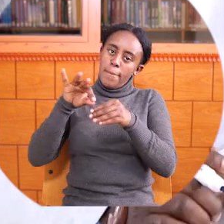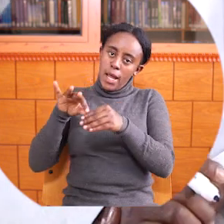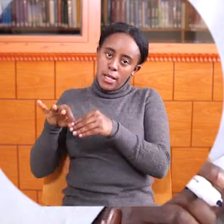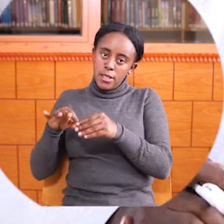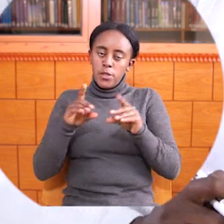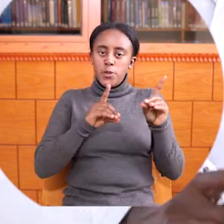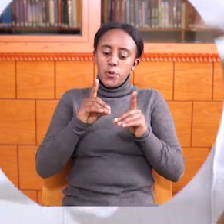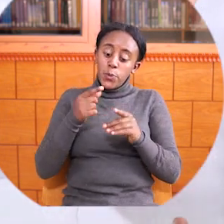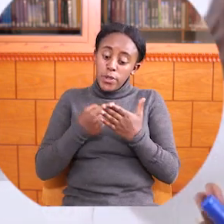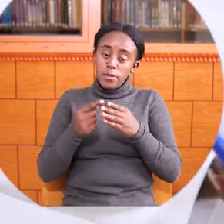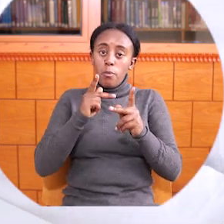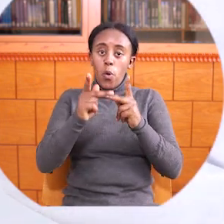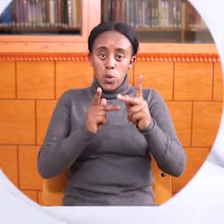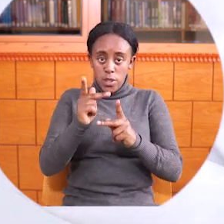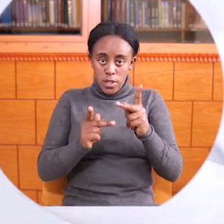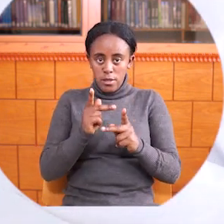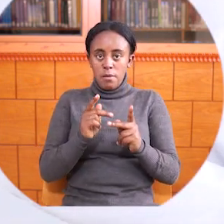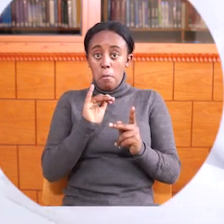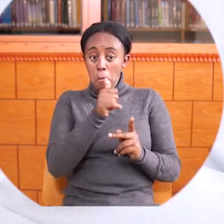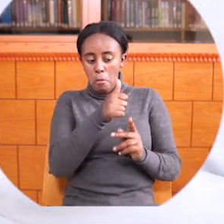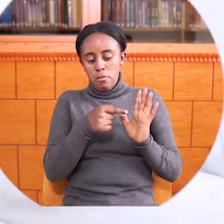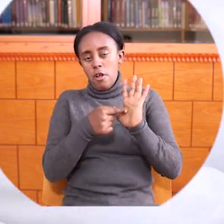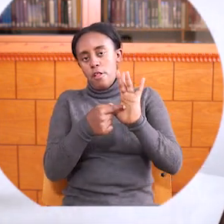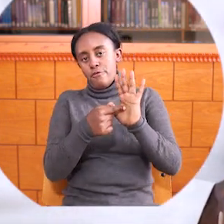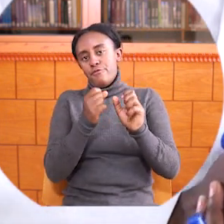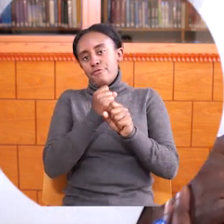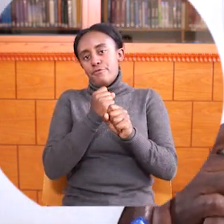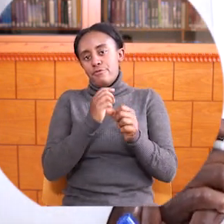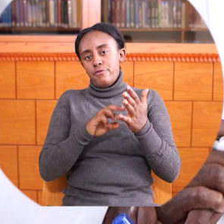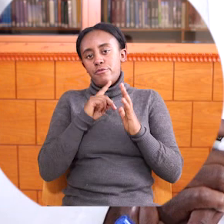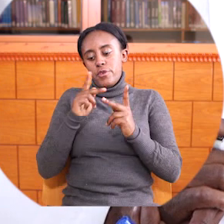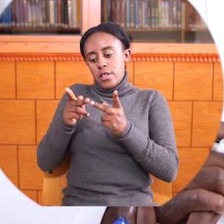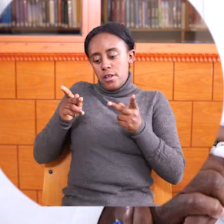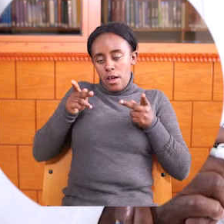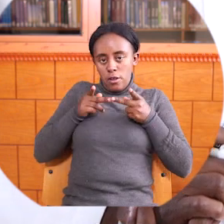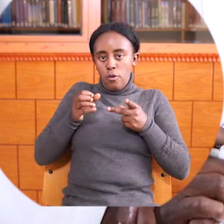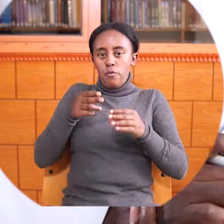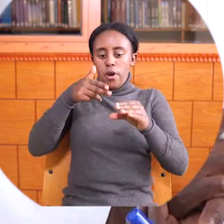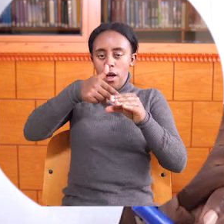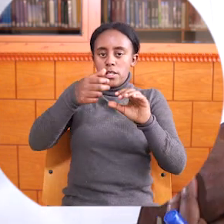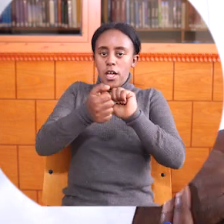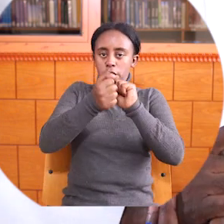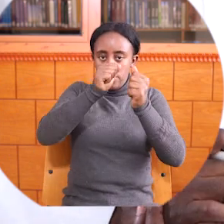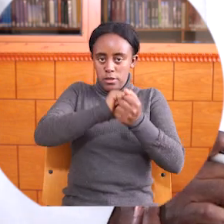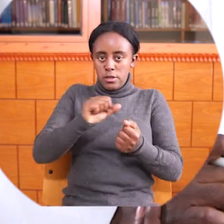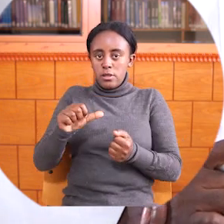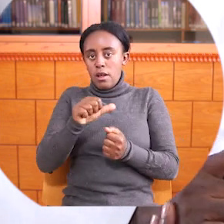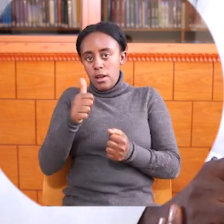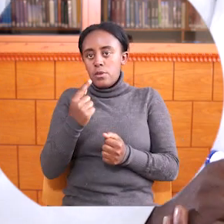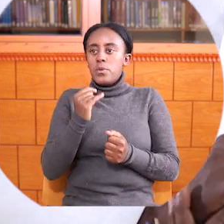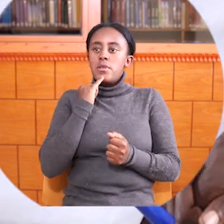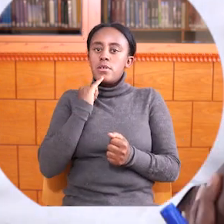this process by their leaf. Leaf is a site of gas exchange. The another one